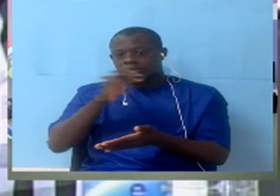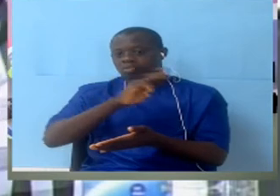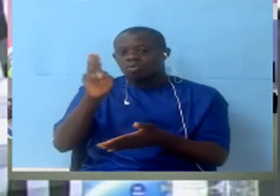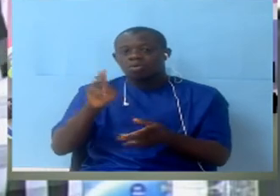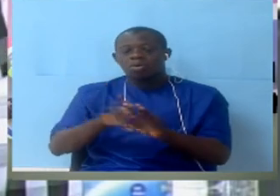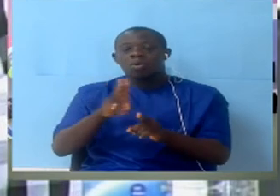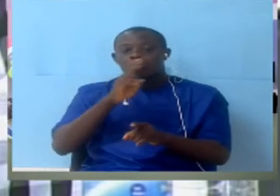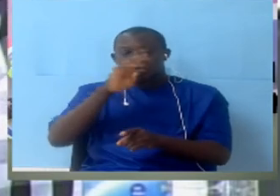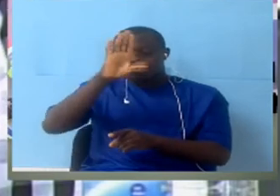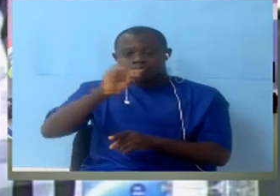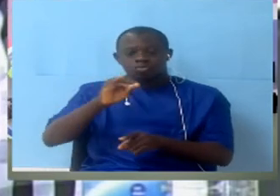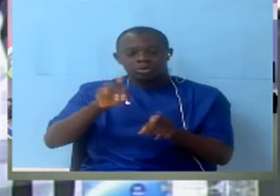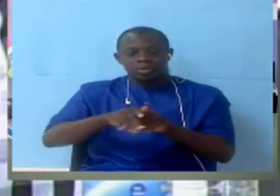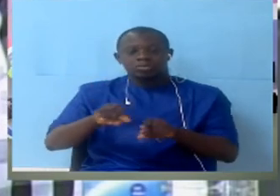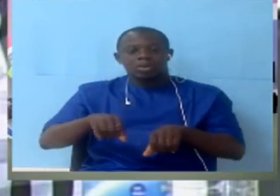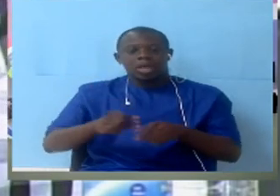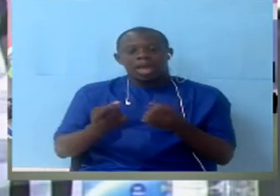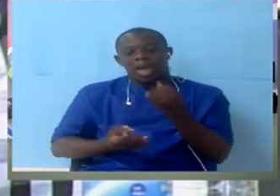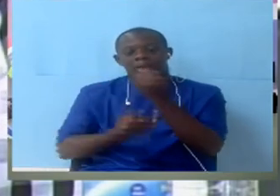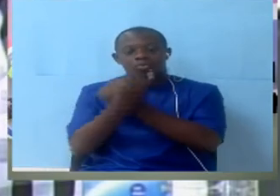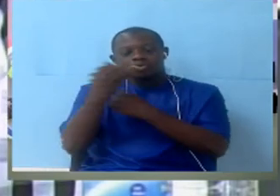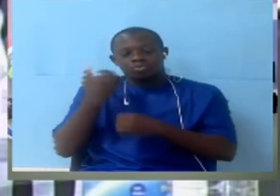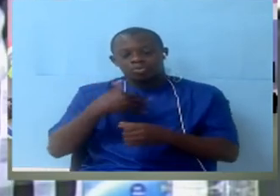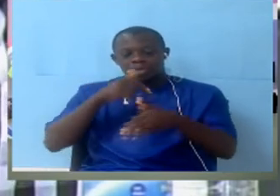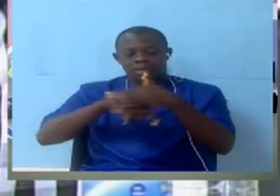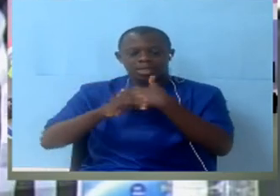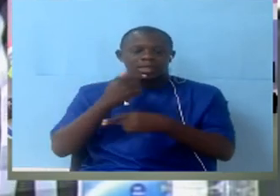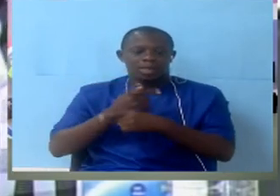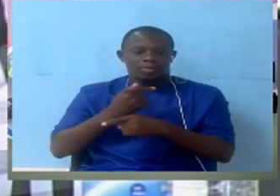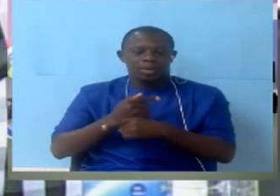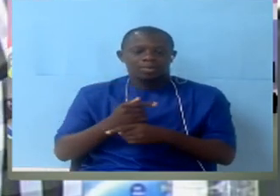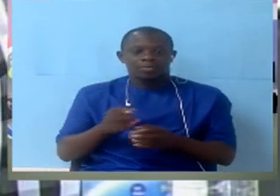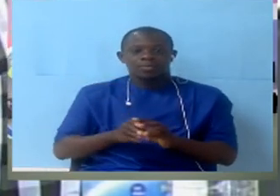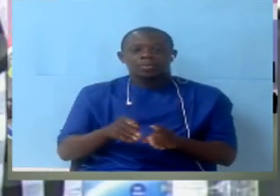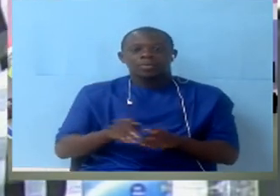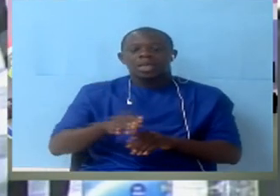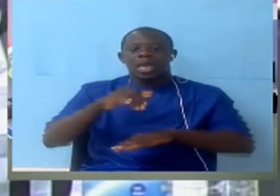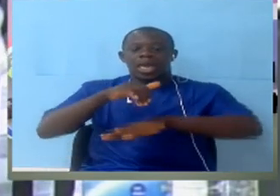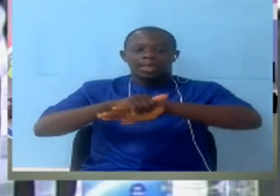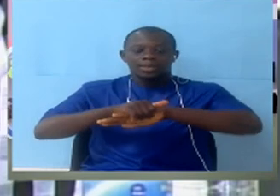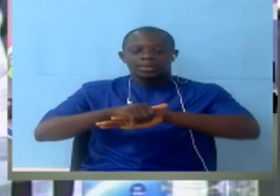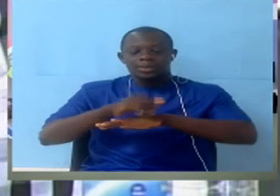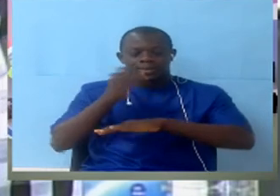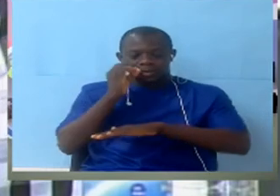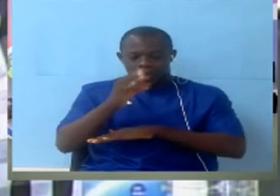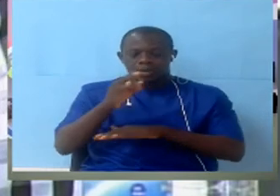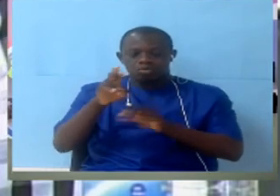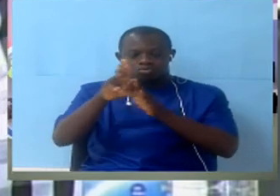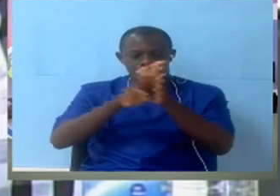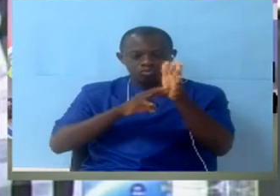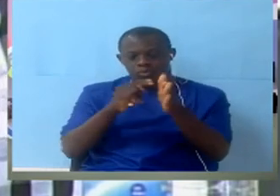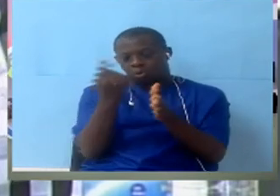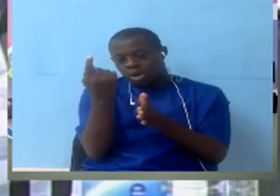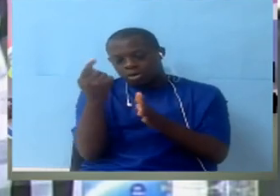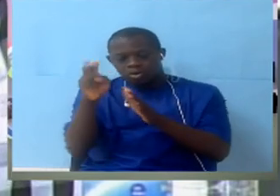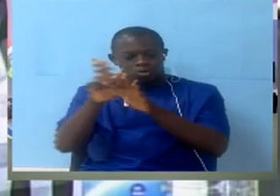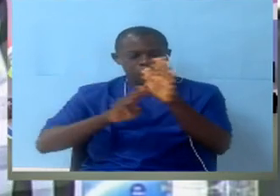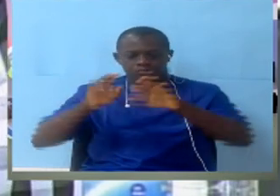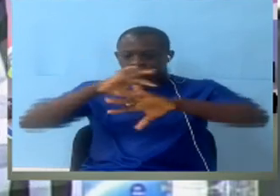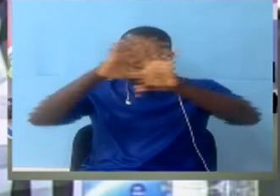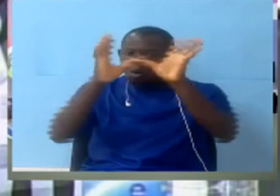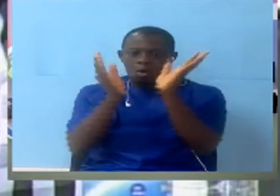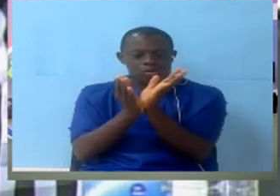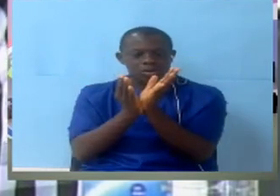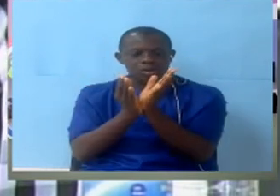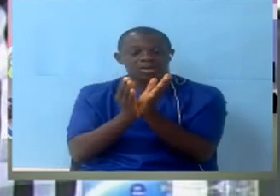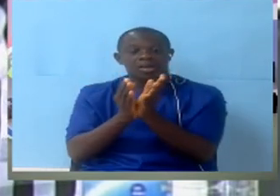yetti ñaro ko jang. Those who abused people here. Angalel ko rule for one, rule for all. Because the English said rule for one, rule for all. Ti ñaro yemi